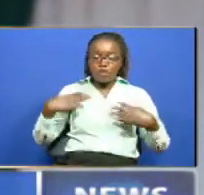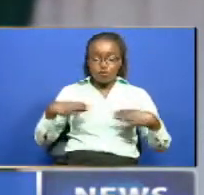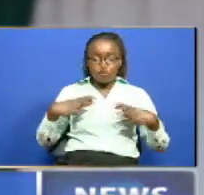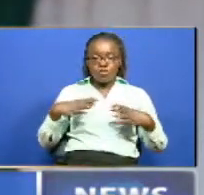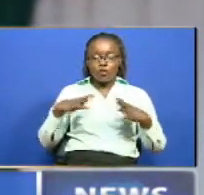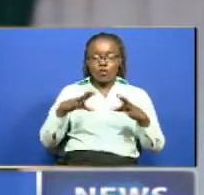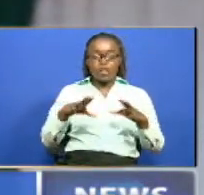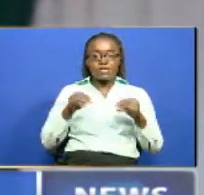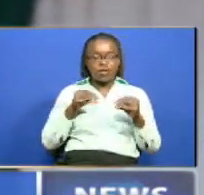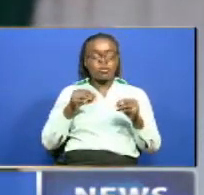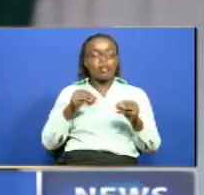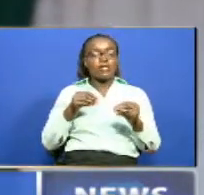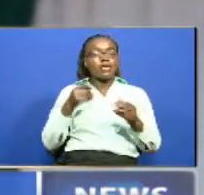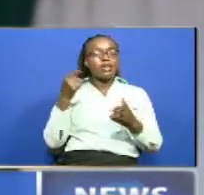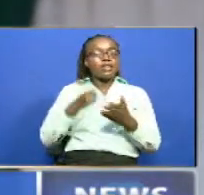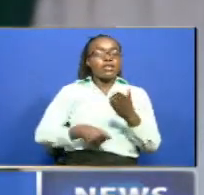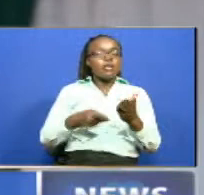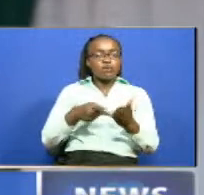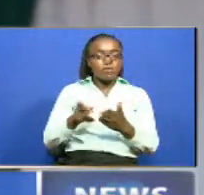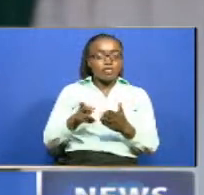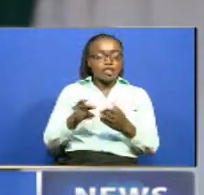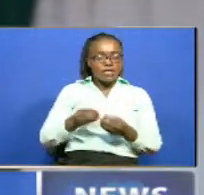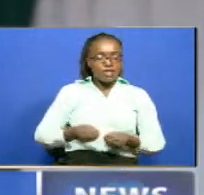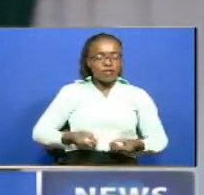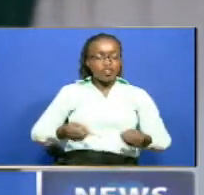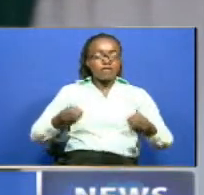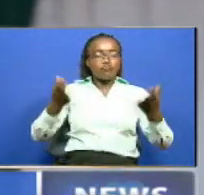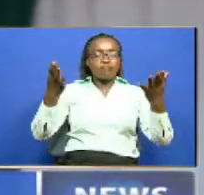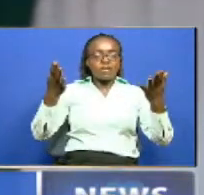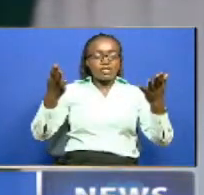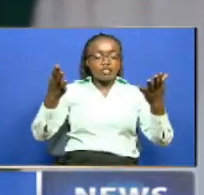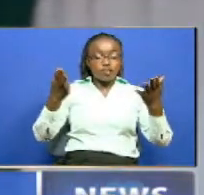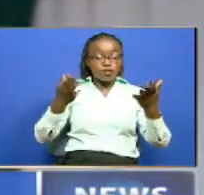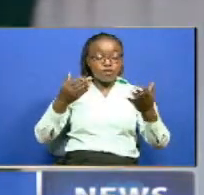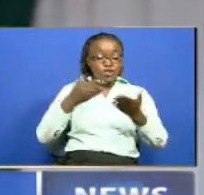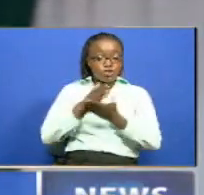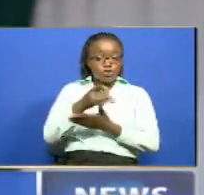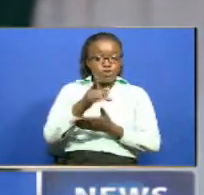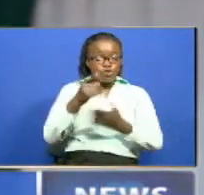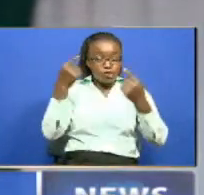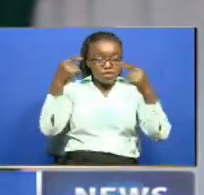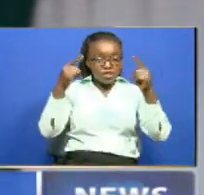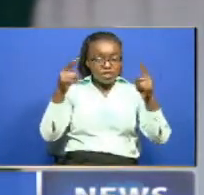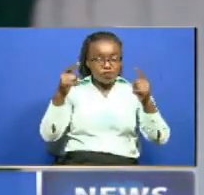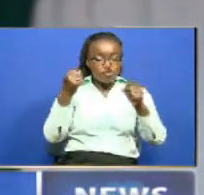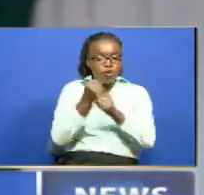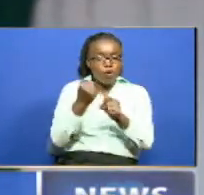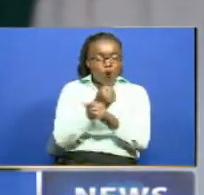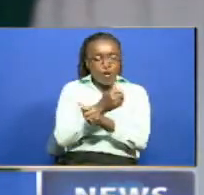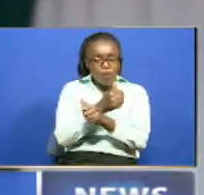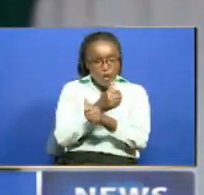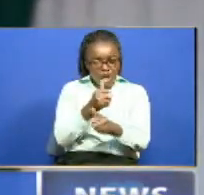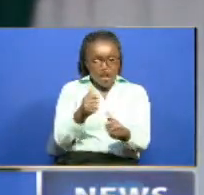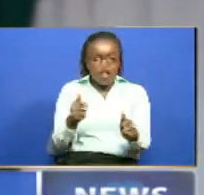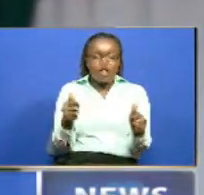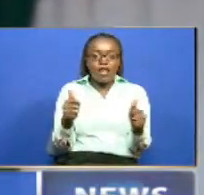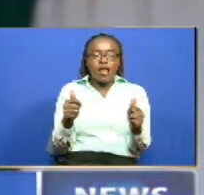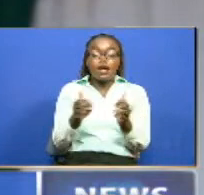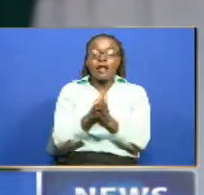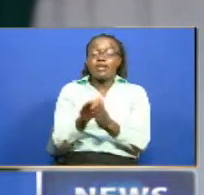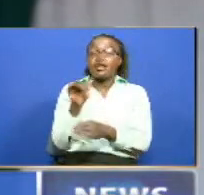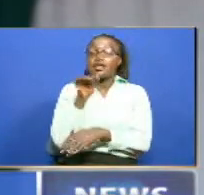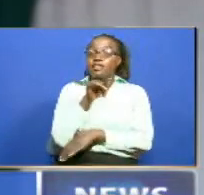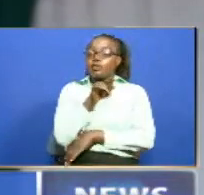to pay tax have sacrificed to ensure you successfully discharge your duties, and I urge